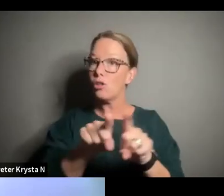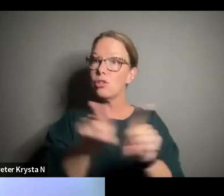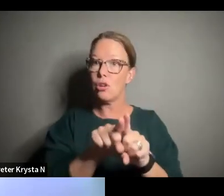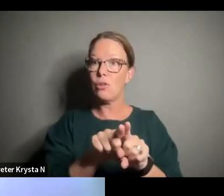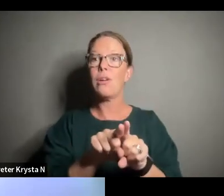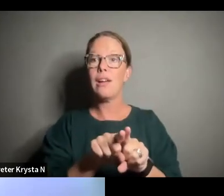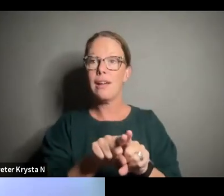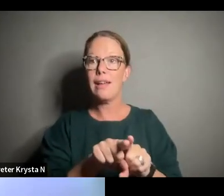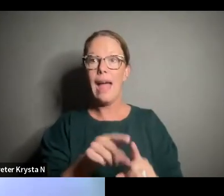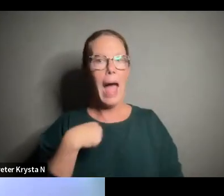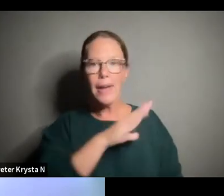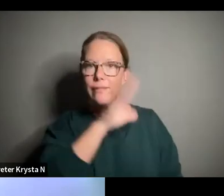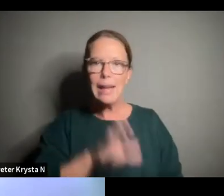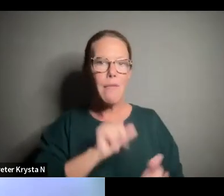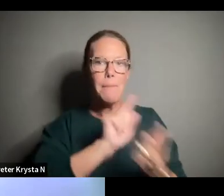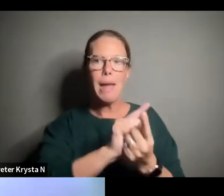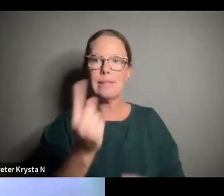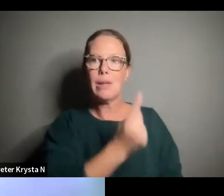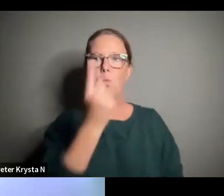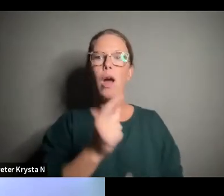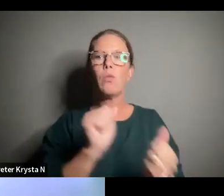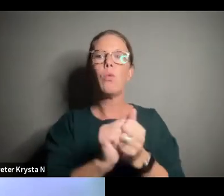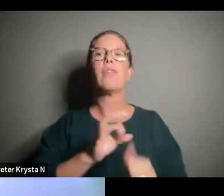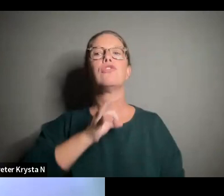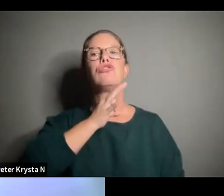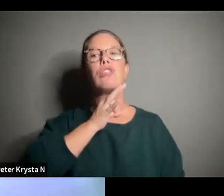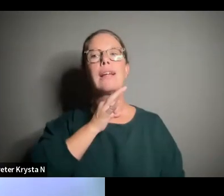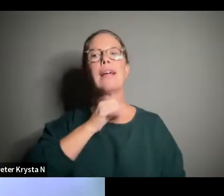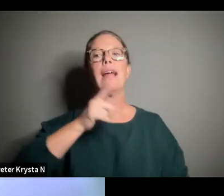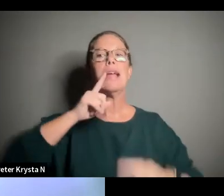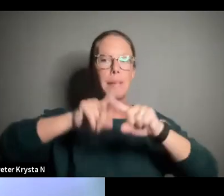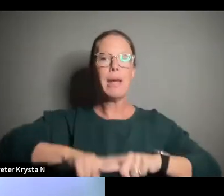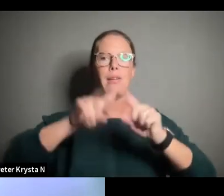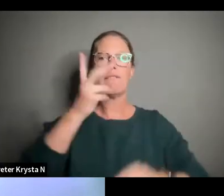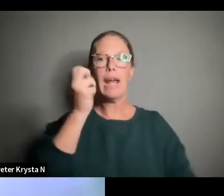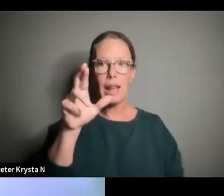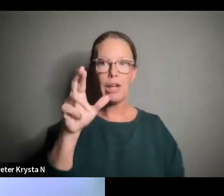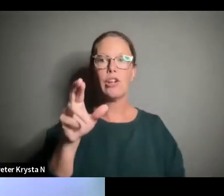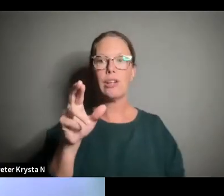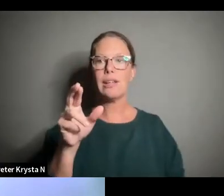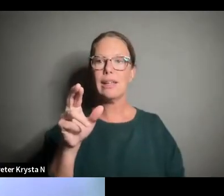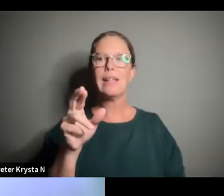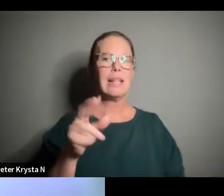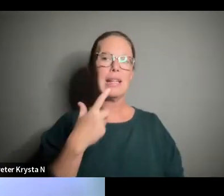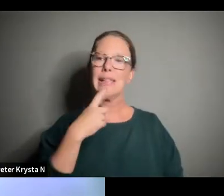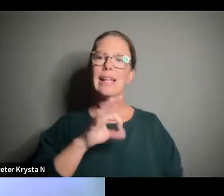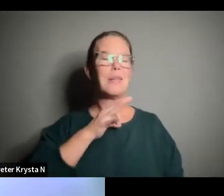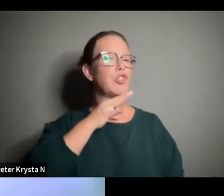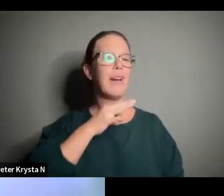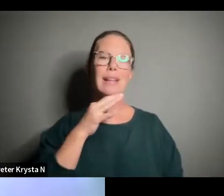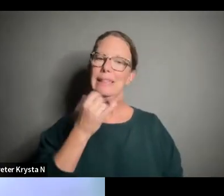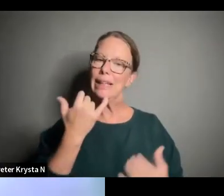have yet to meet somebody who had a trach and was ventilatory dependent that didn't find that the trach was so